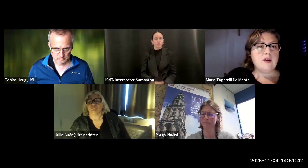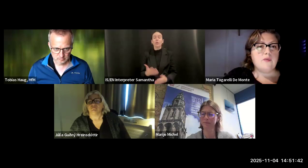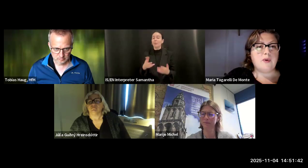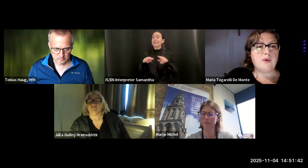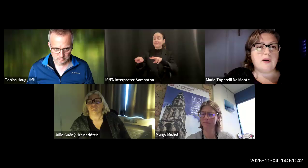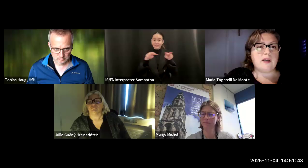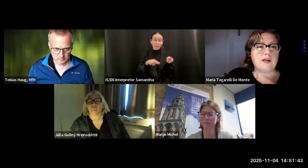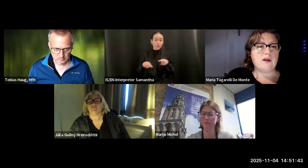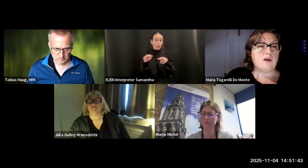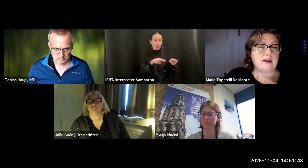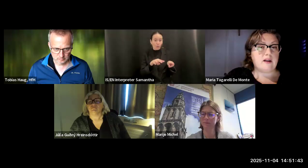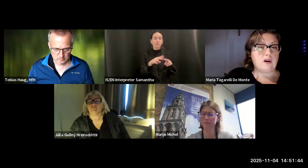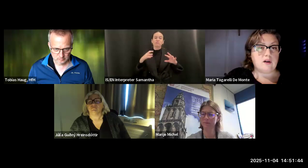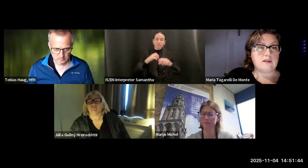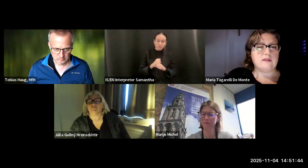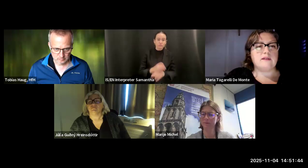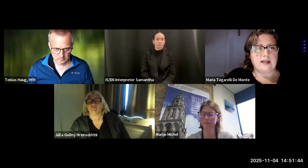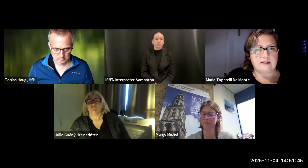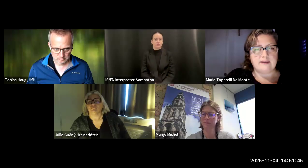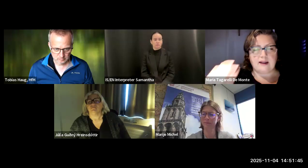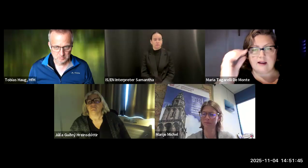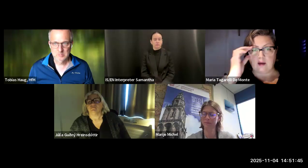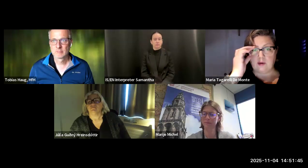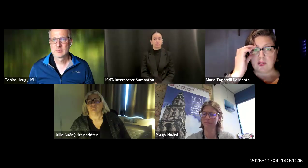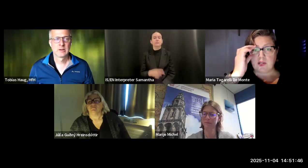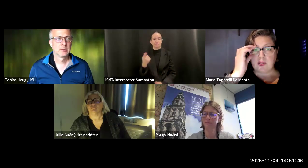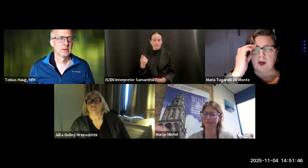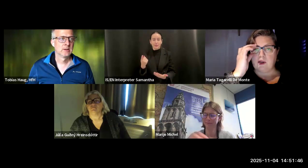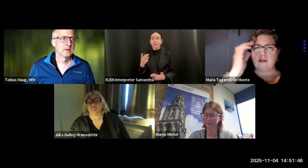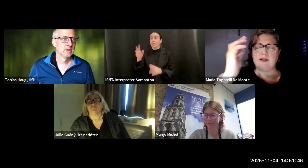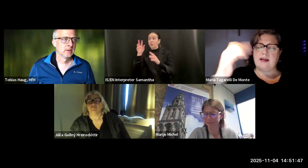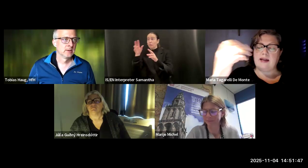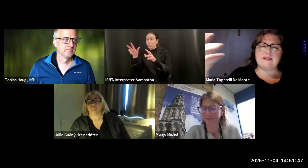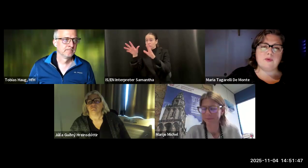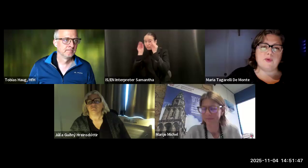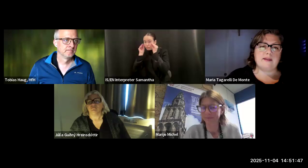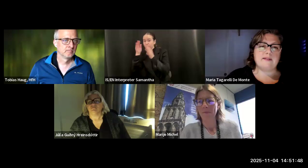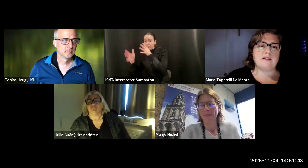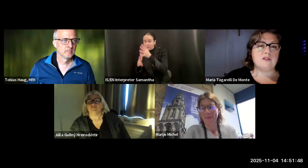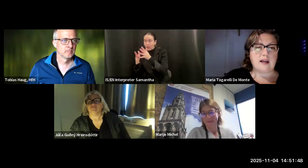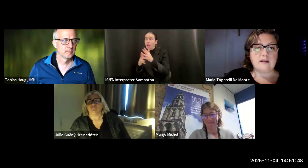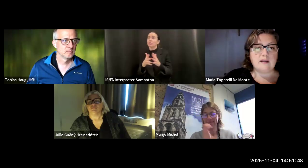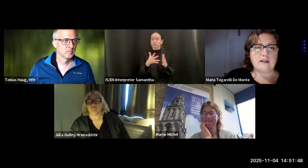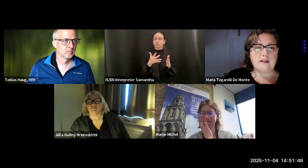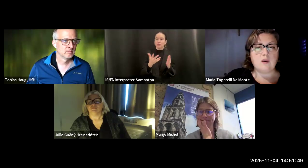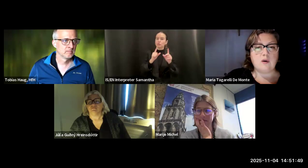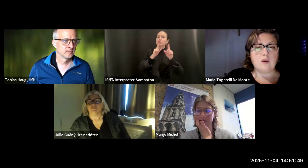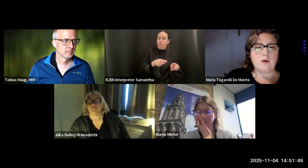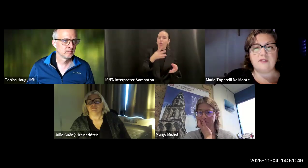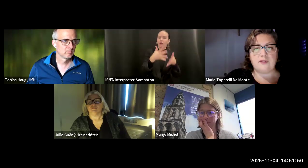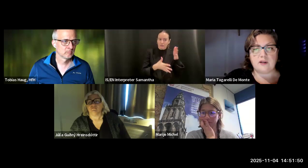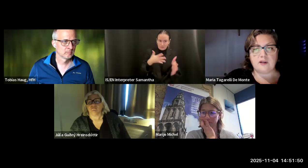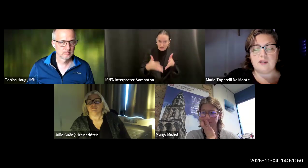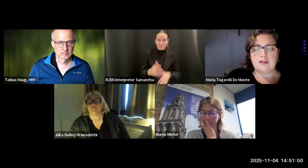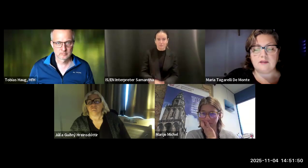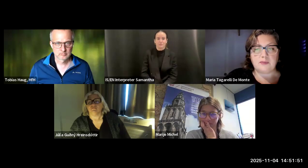language. Reporting on any signed content, again, in sign language, or and summarizing the totality or